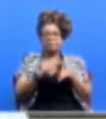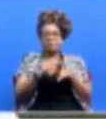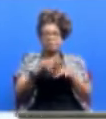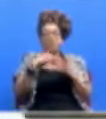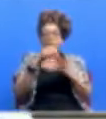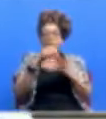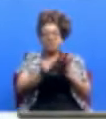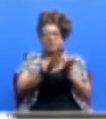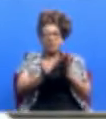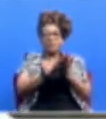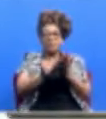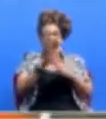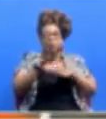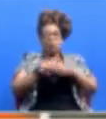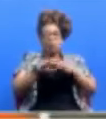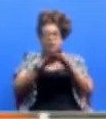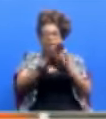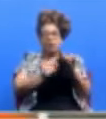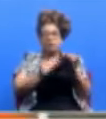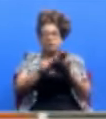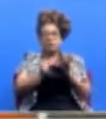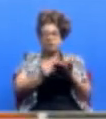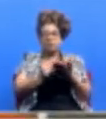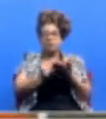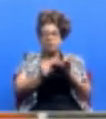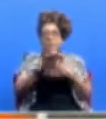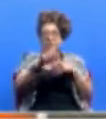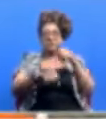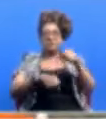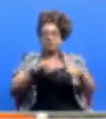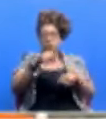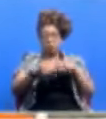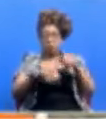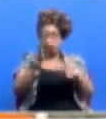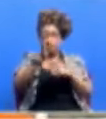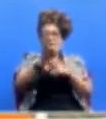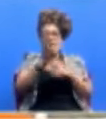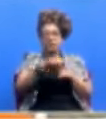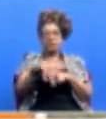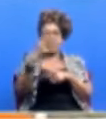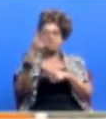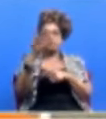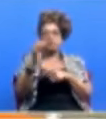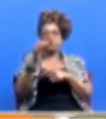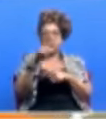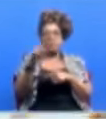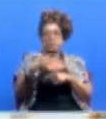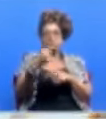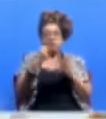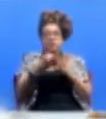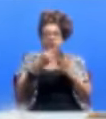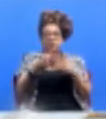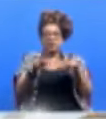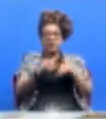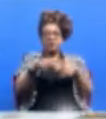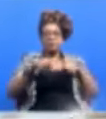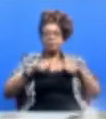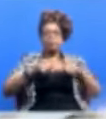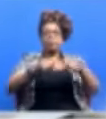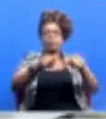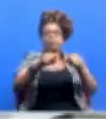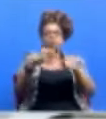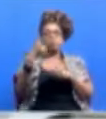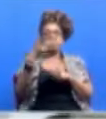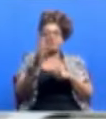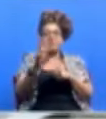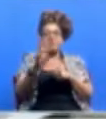iko preserved in a good environment. The tricycle EcoHeat trolley goes for 40,000 shillings, while a push trolley goes